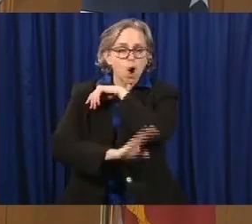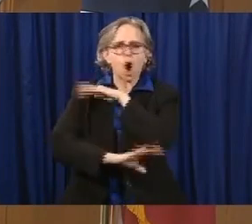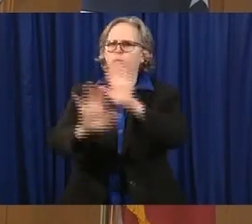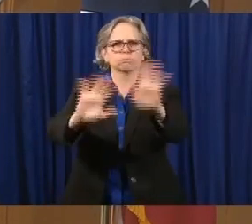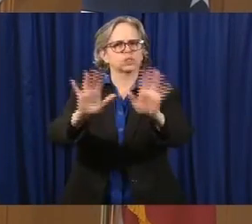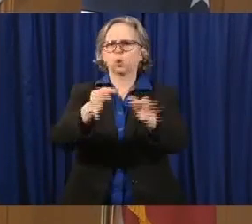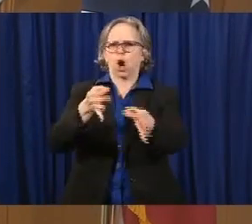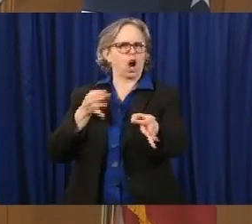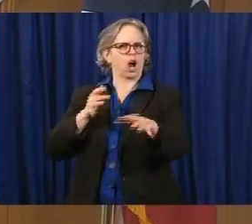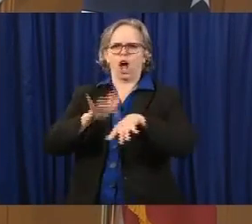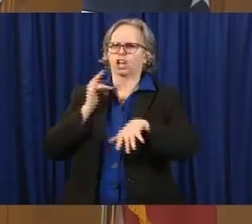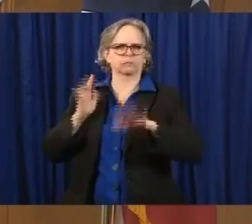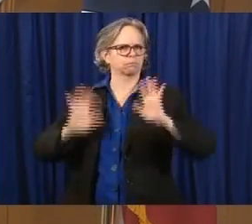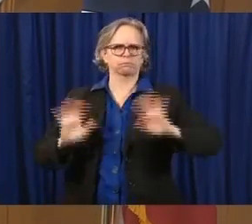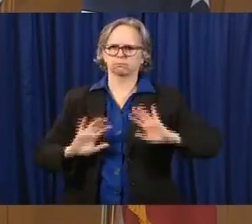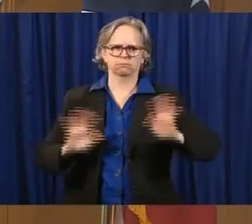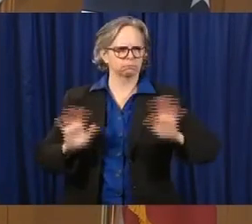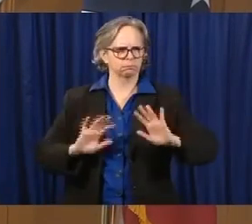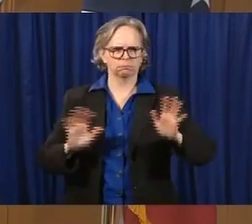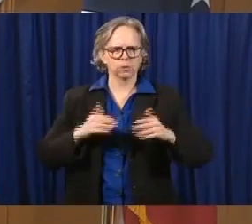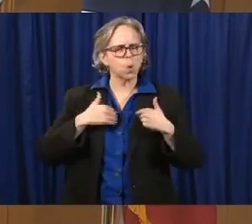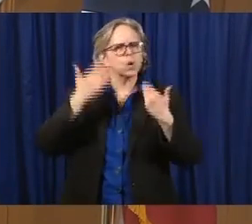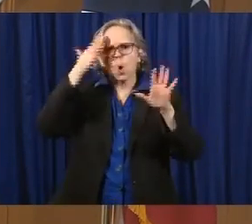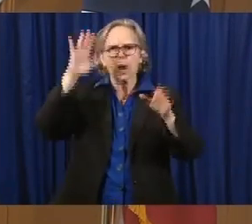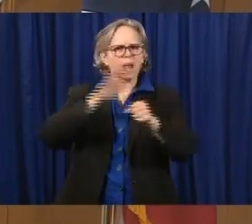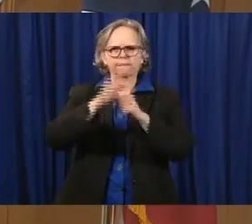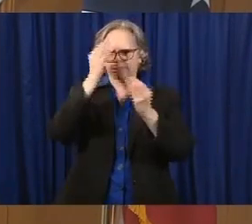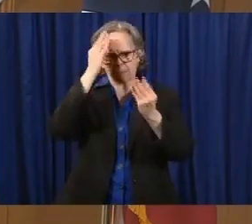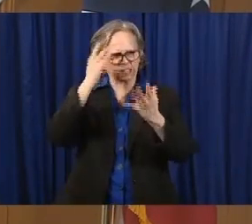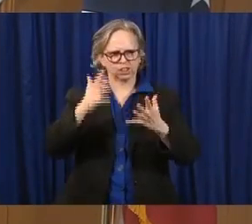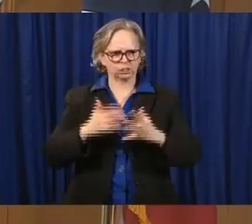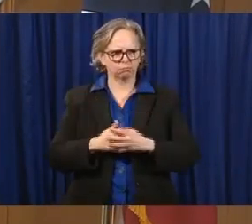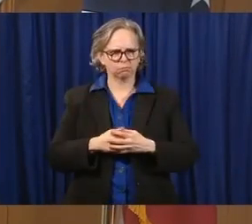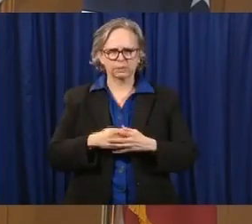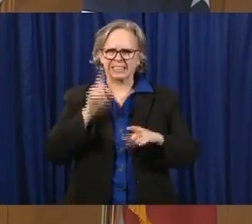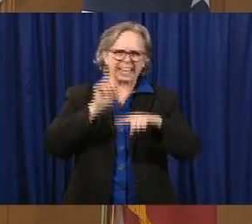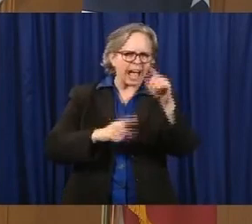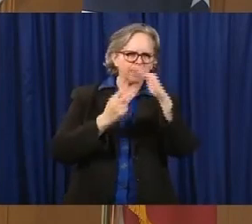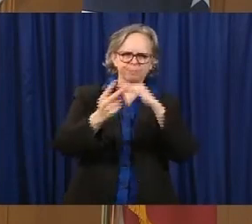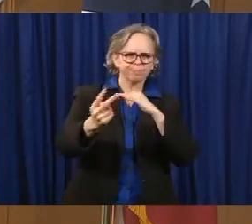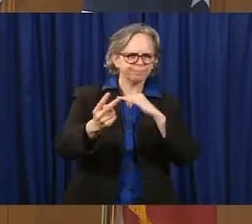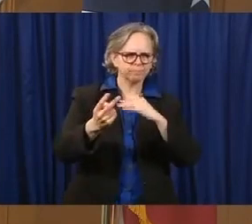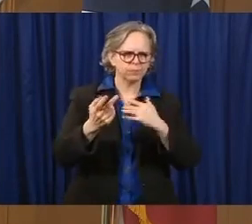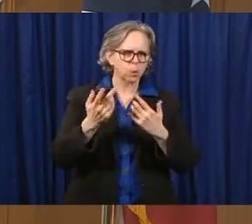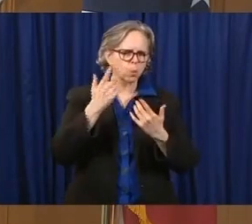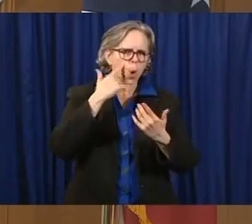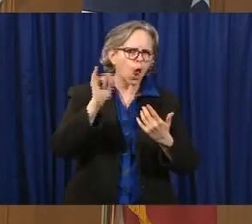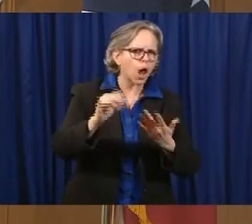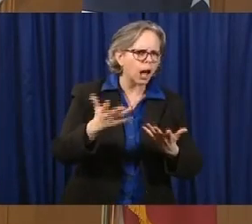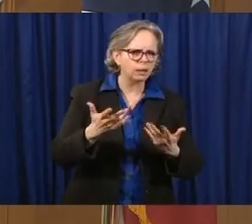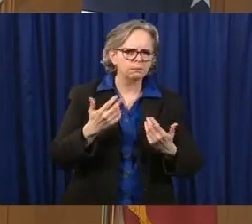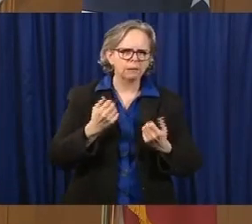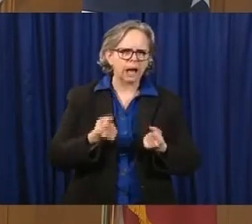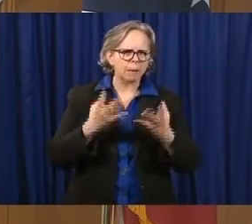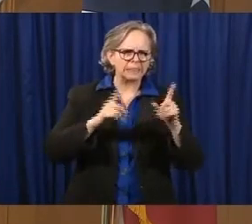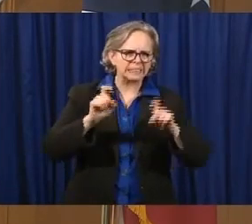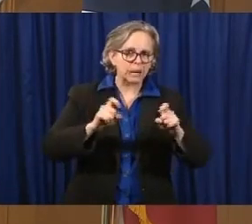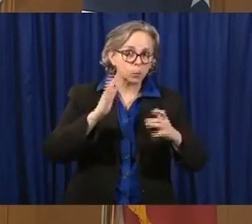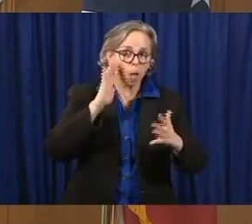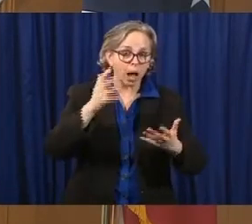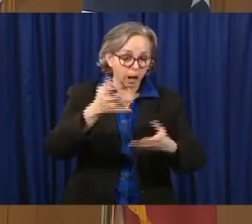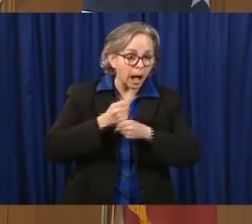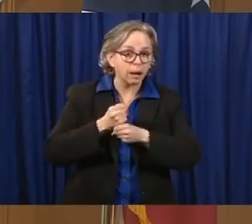I don't think we know enough. I don't think we know where we're going to be. I don't think we know how many tests that we will have.